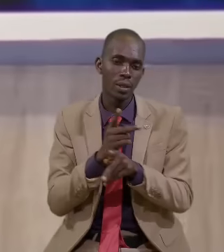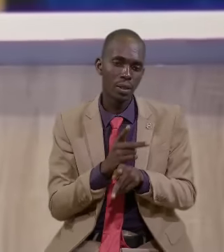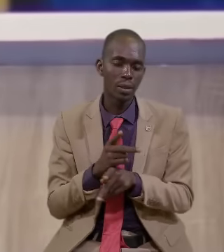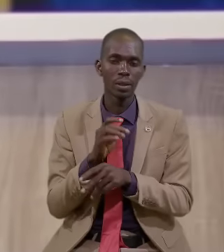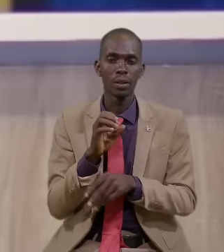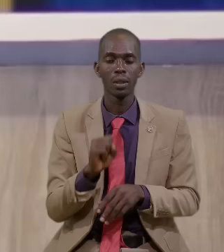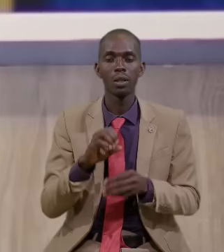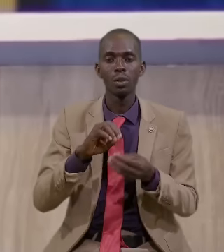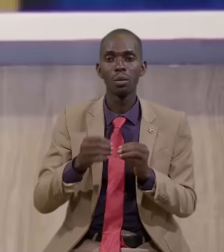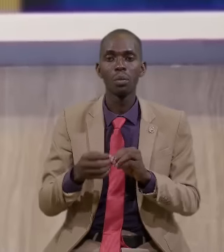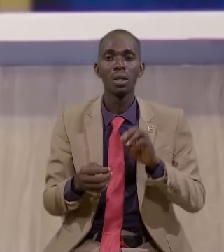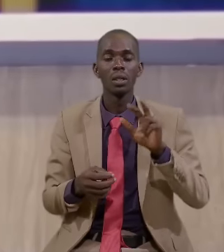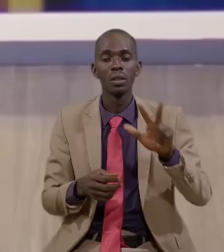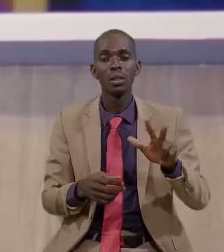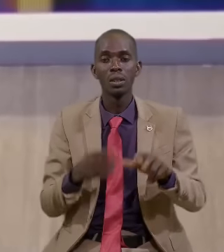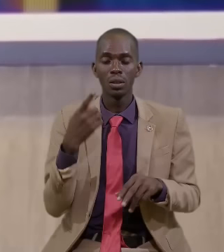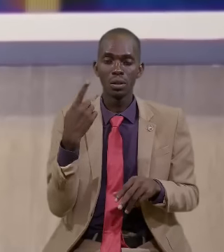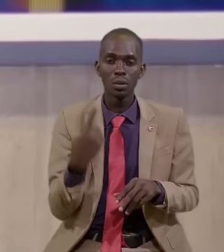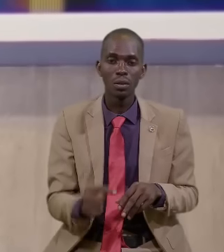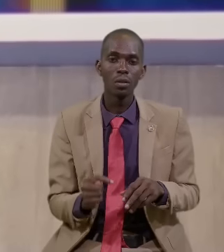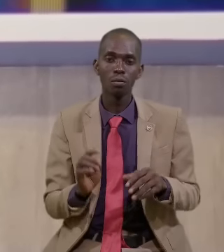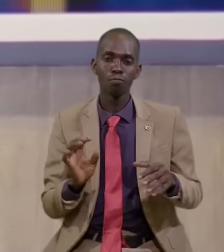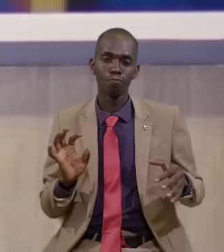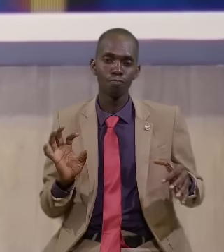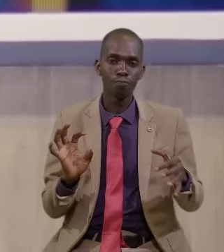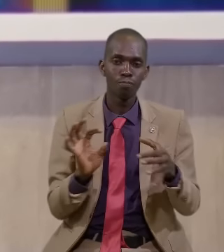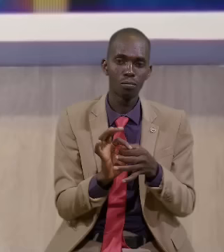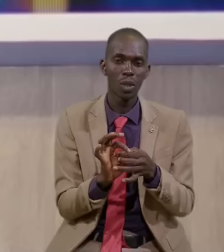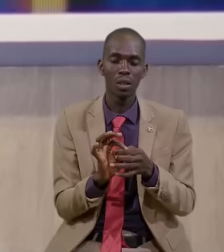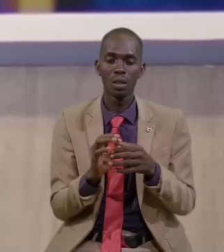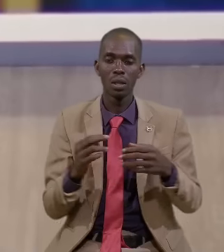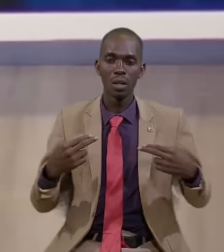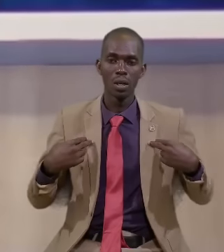the composite health plan.